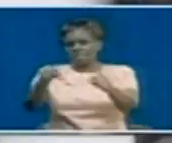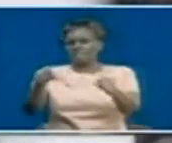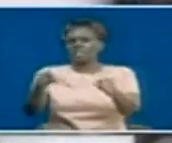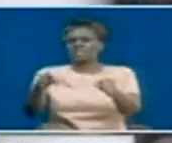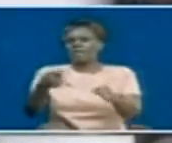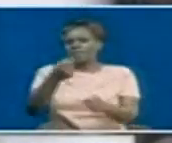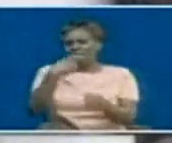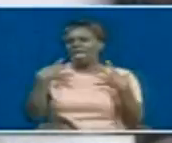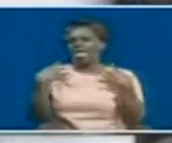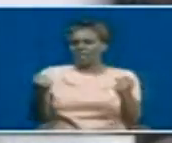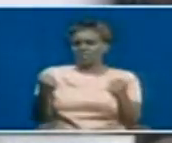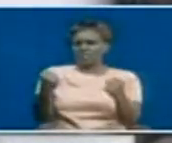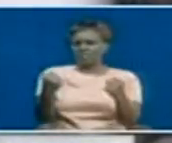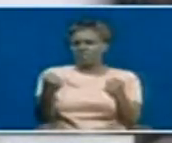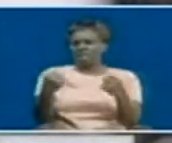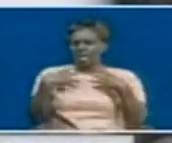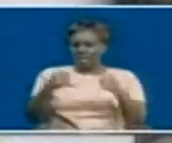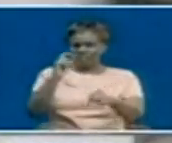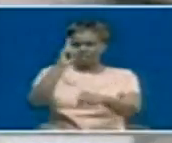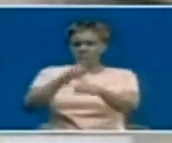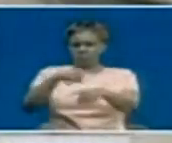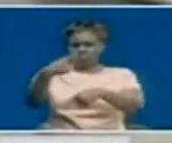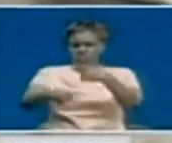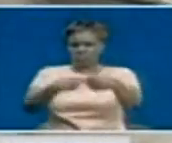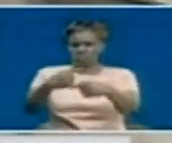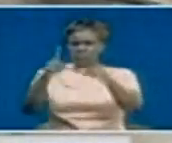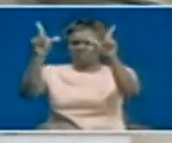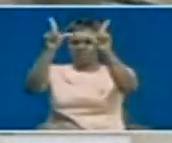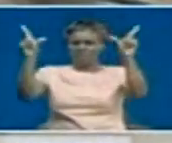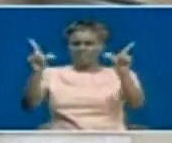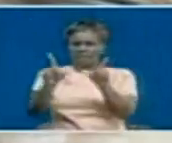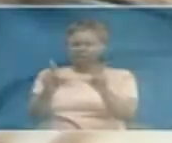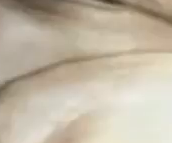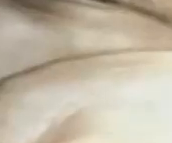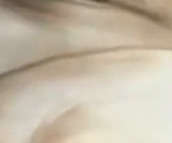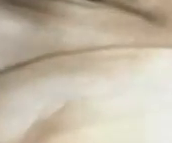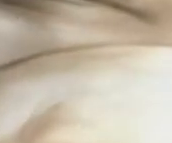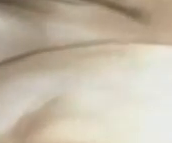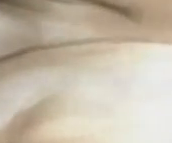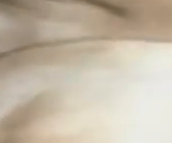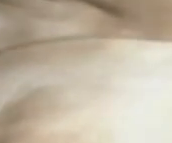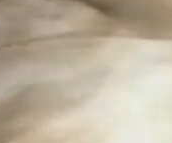It will be helpful in the healing process. Linda Ogutu, KTN.